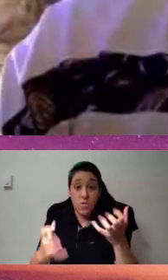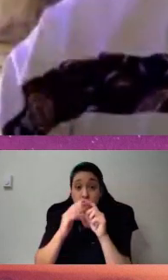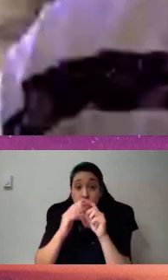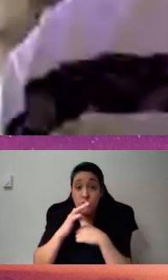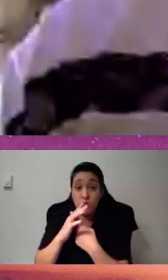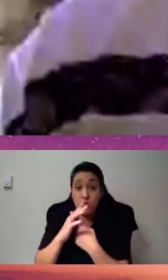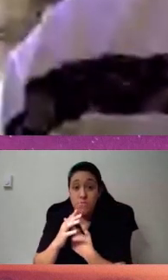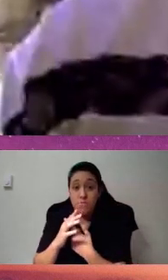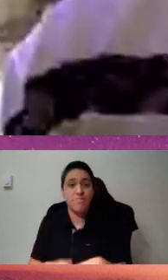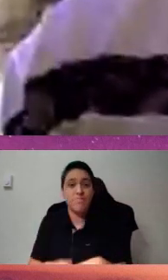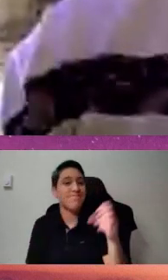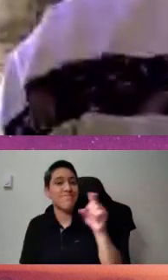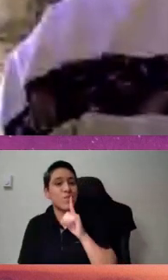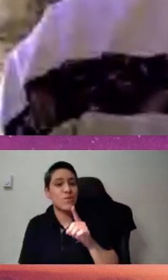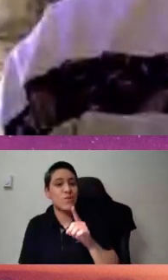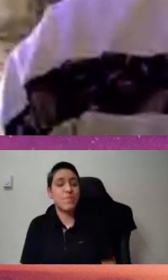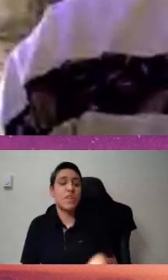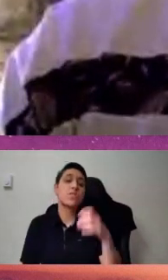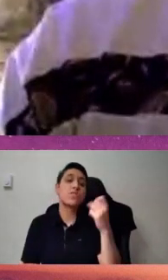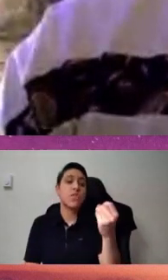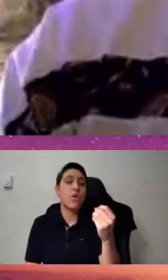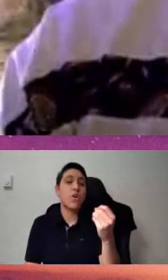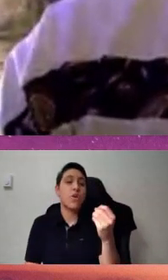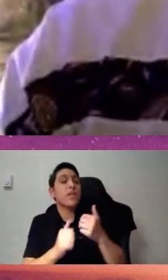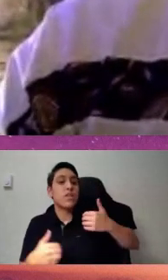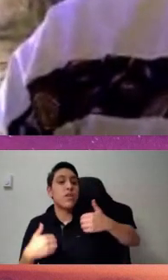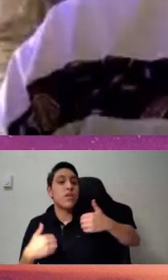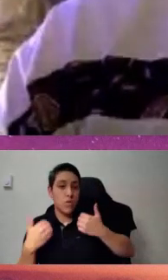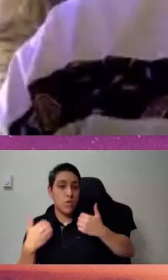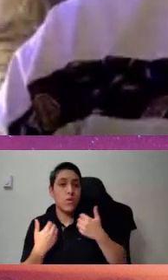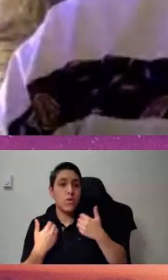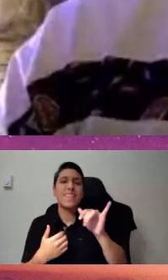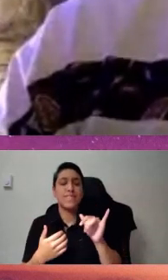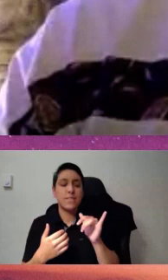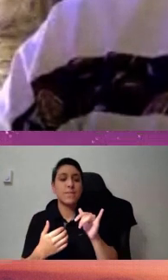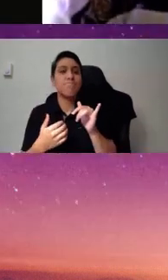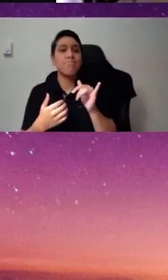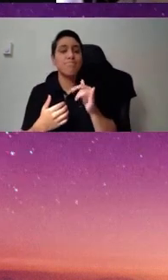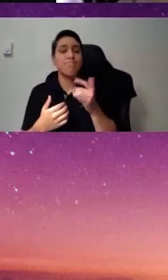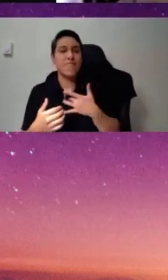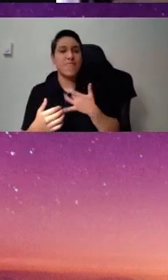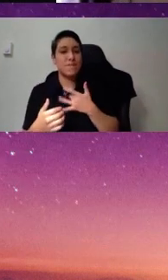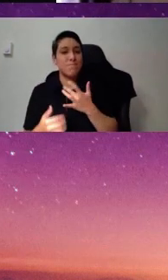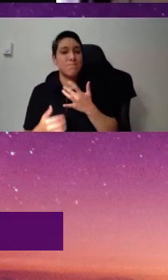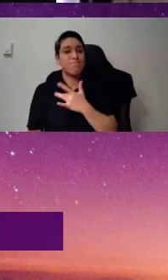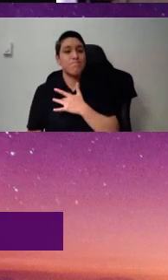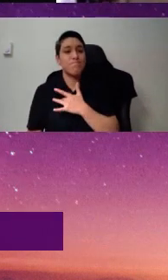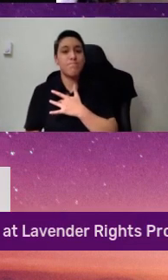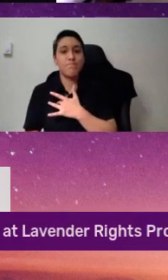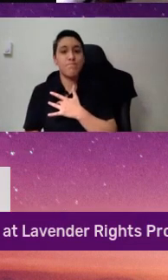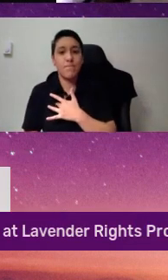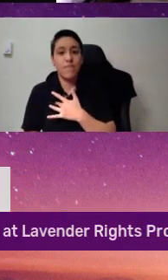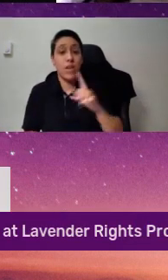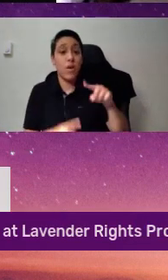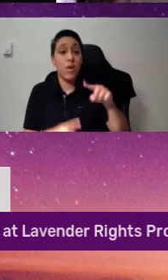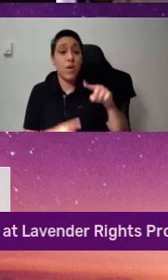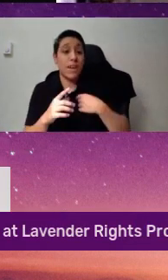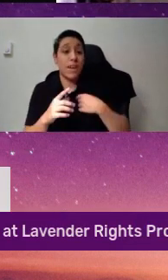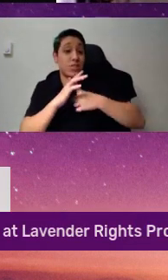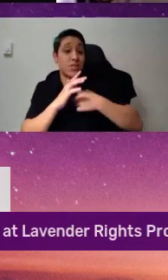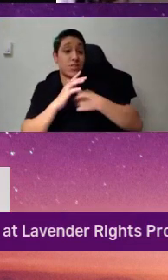So as far as the youth go, that's something that's very close to my heart. When I started out in my own personal journey